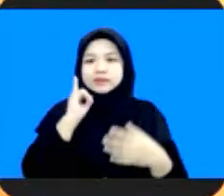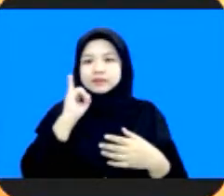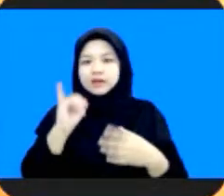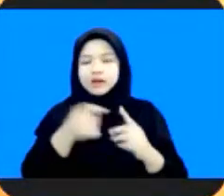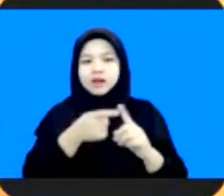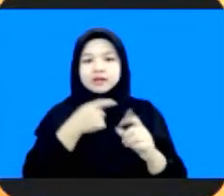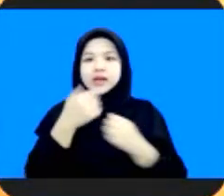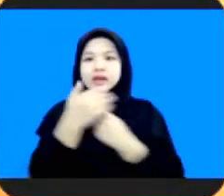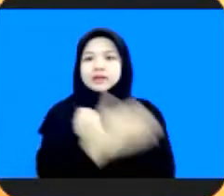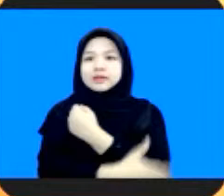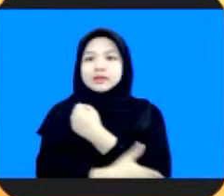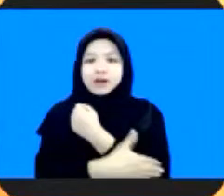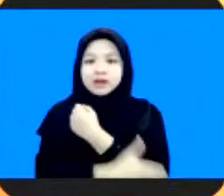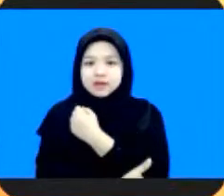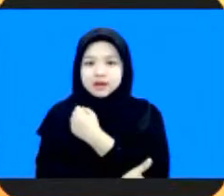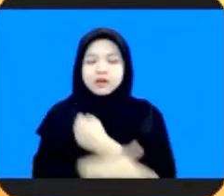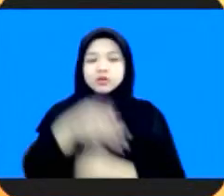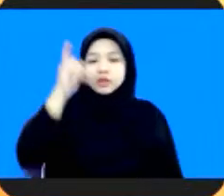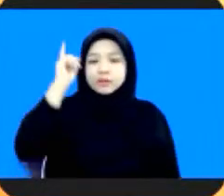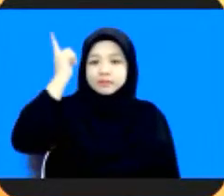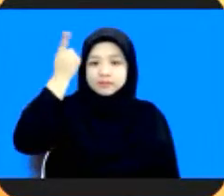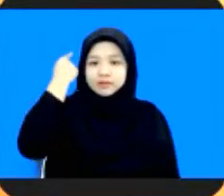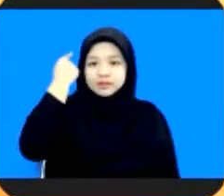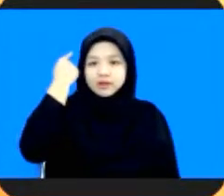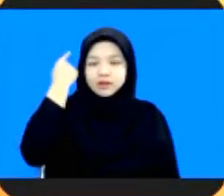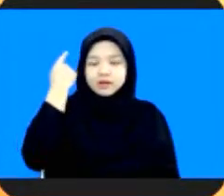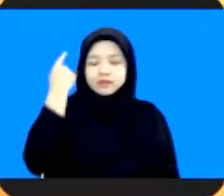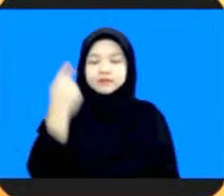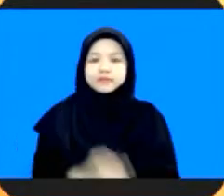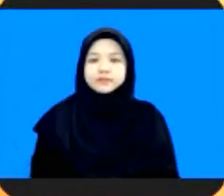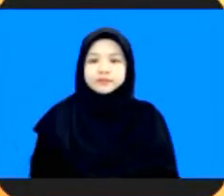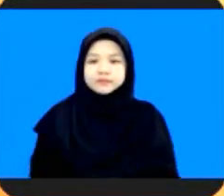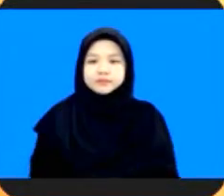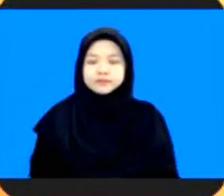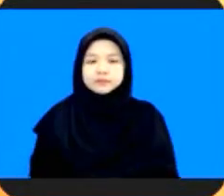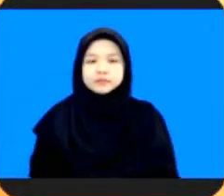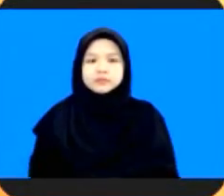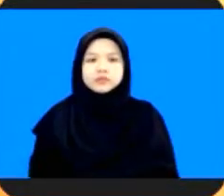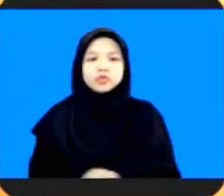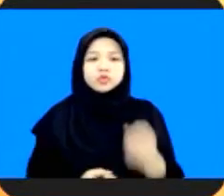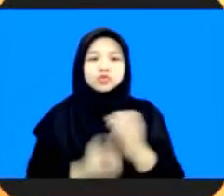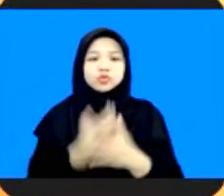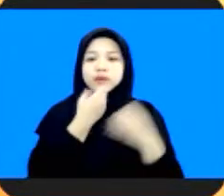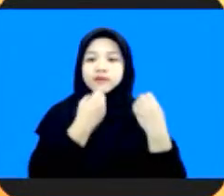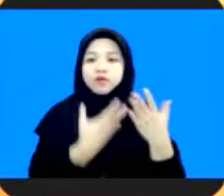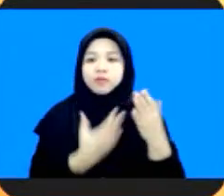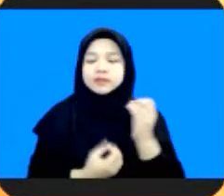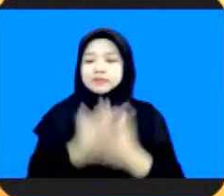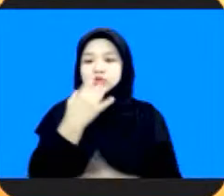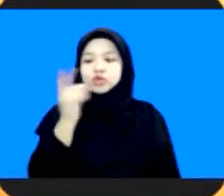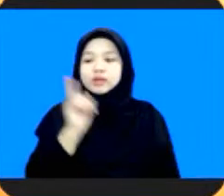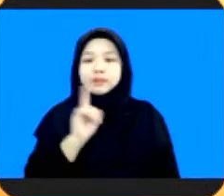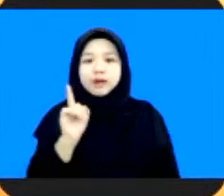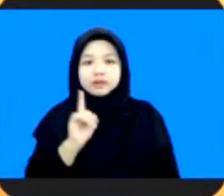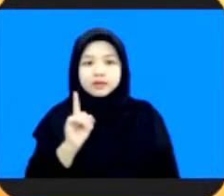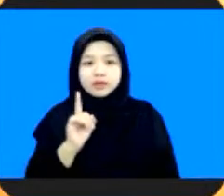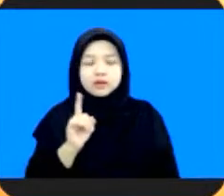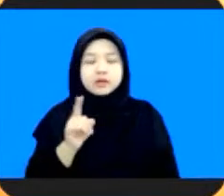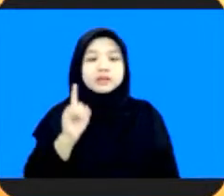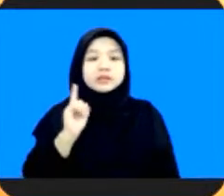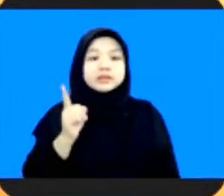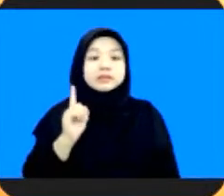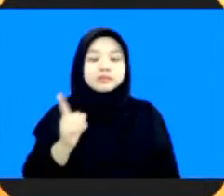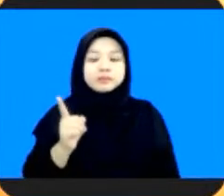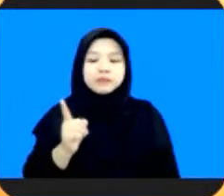bigger problem than individual originated disinformation. Because when disinformation is